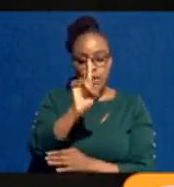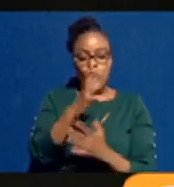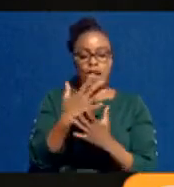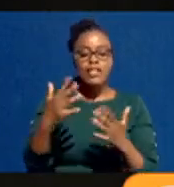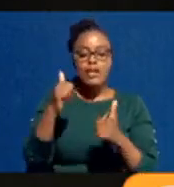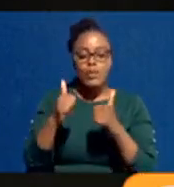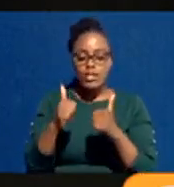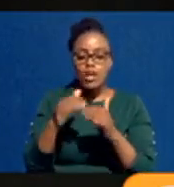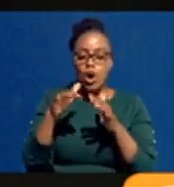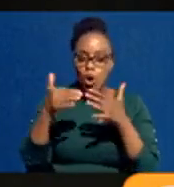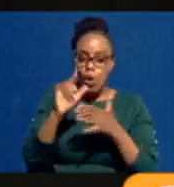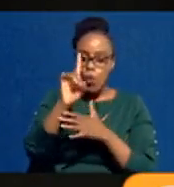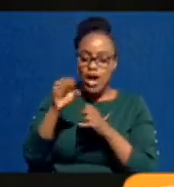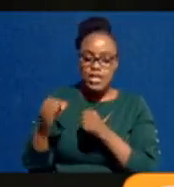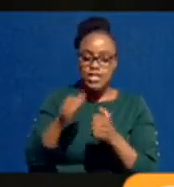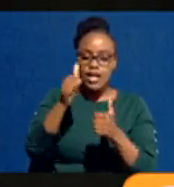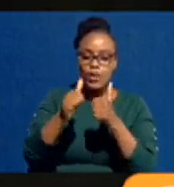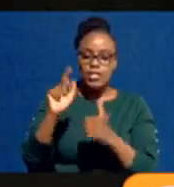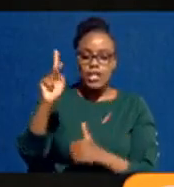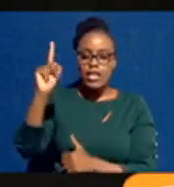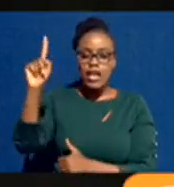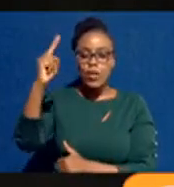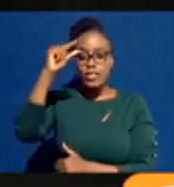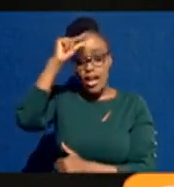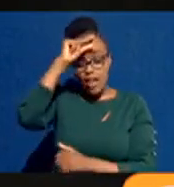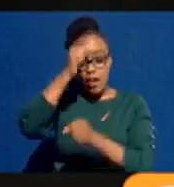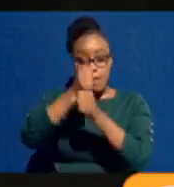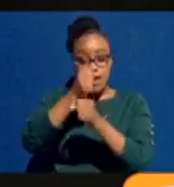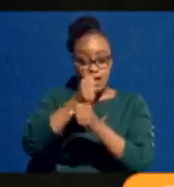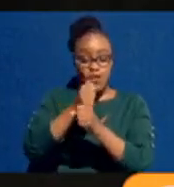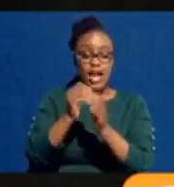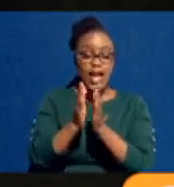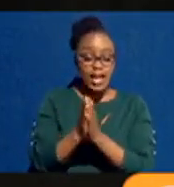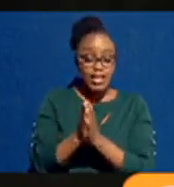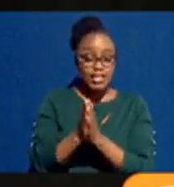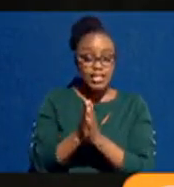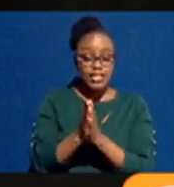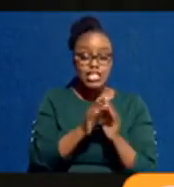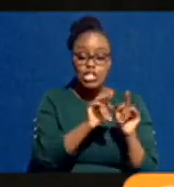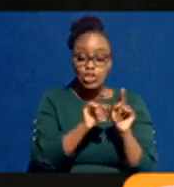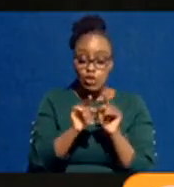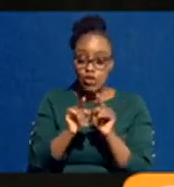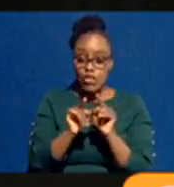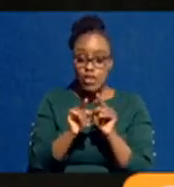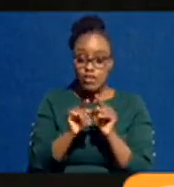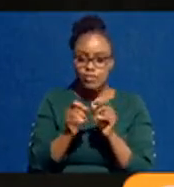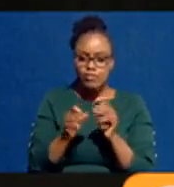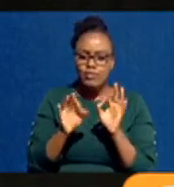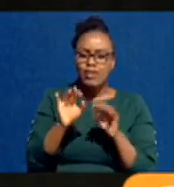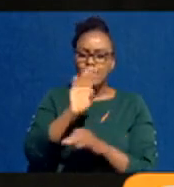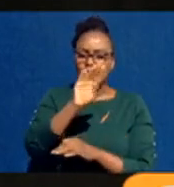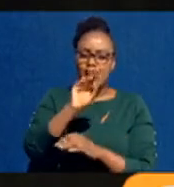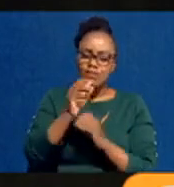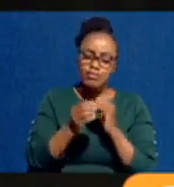the strategy that has been taken by the Kenya Kwanza government and is the relocation of the National